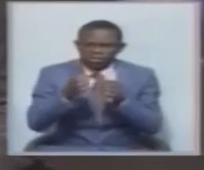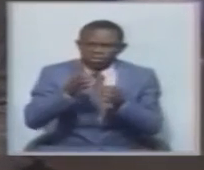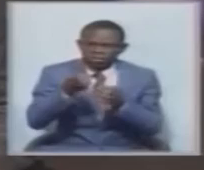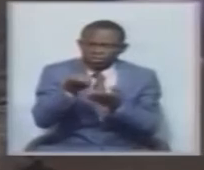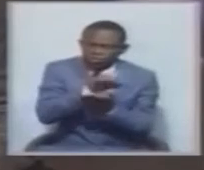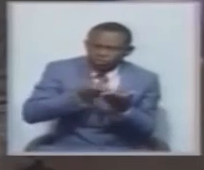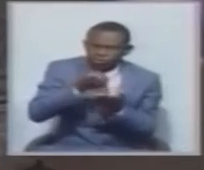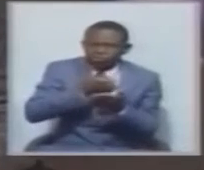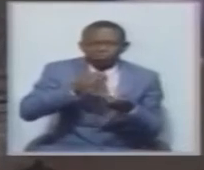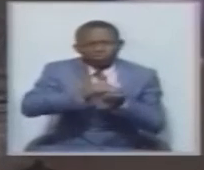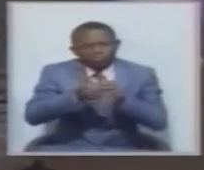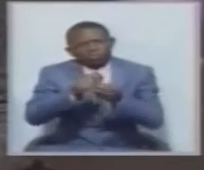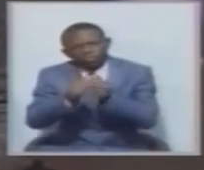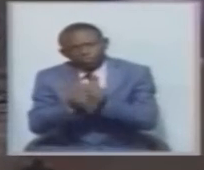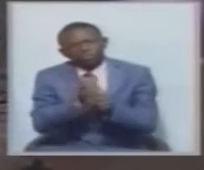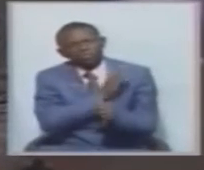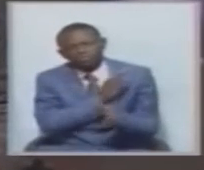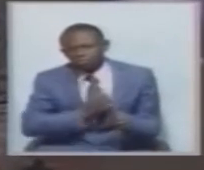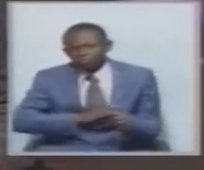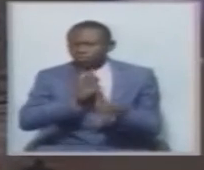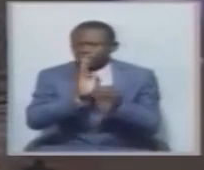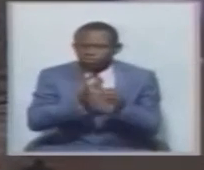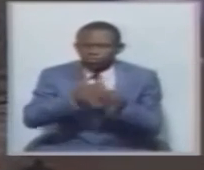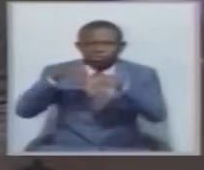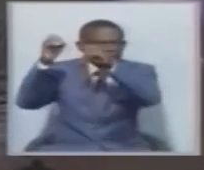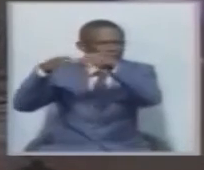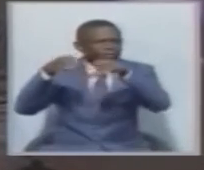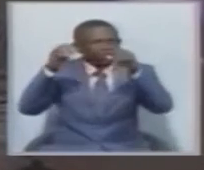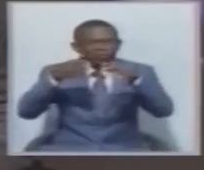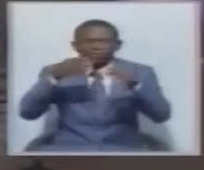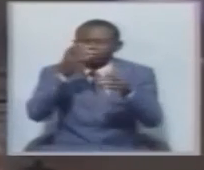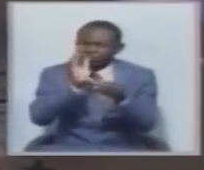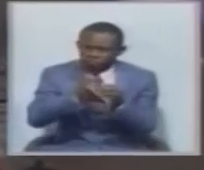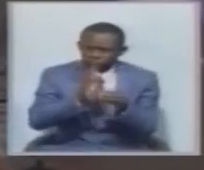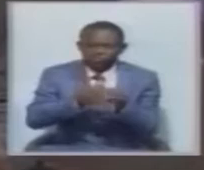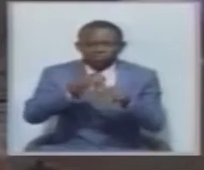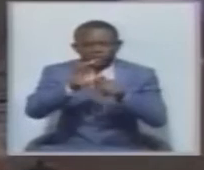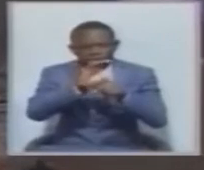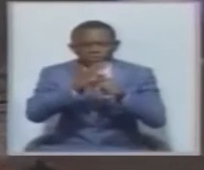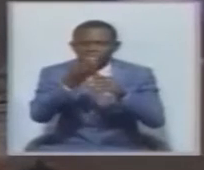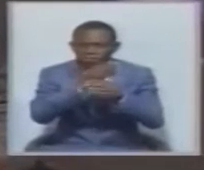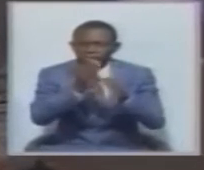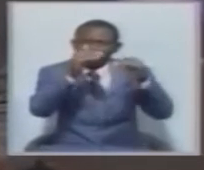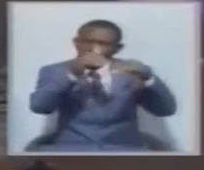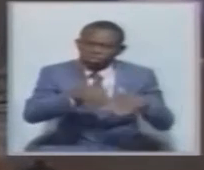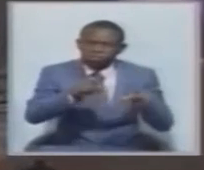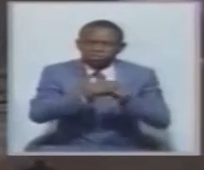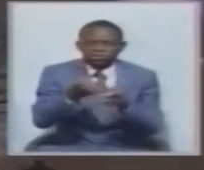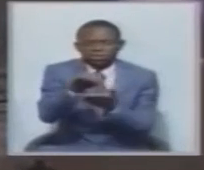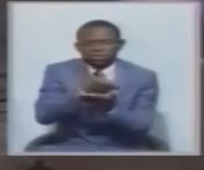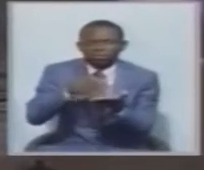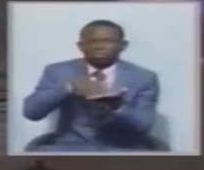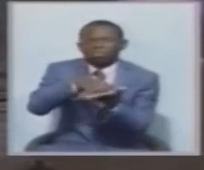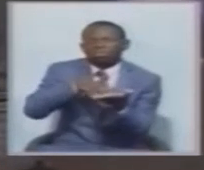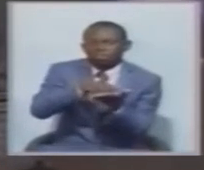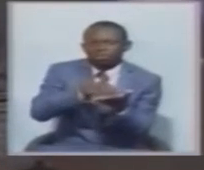the challenges of food insecurity, energy crisis, low metal prices, and generally a sluggish economy. Any